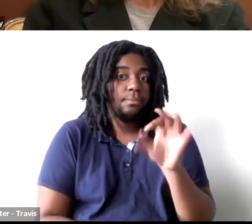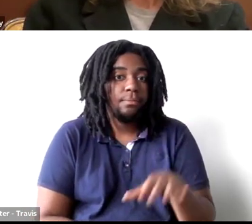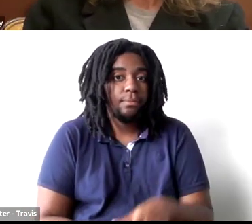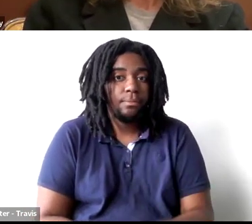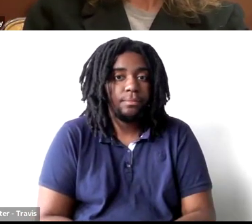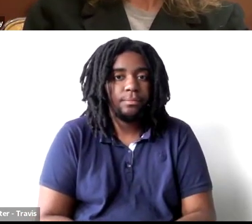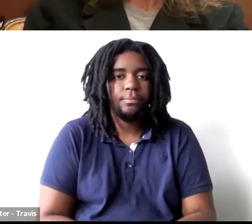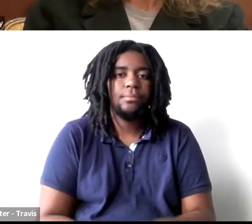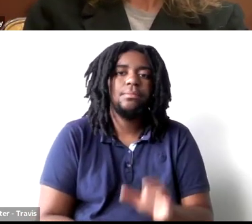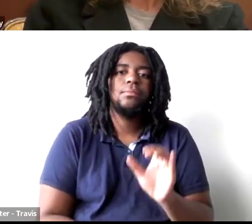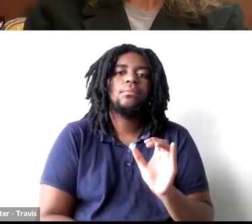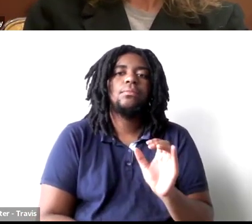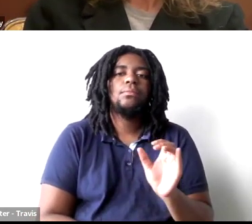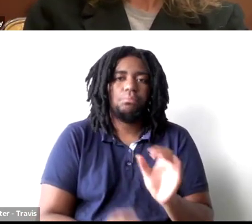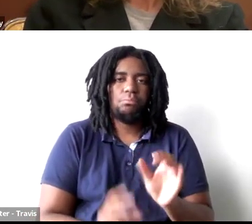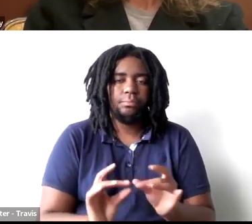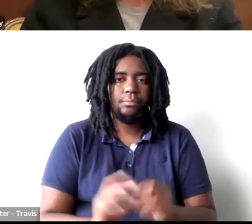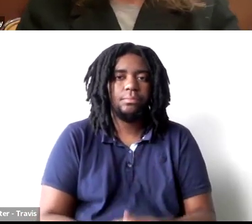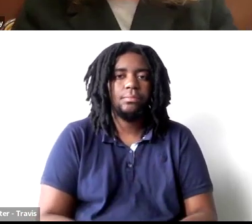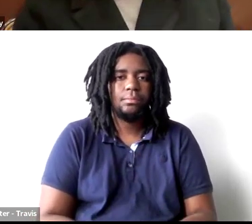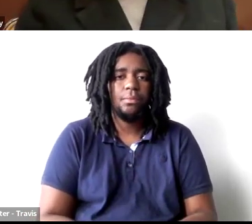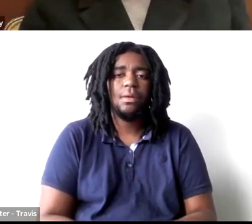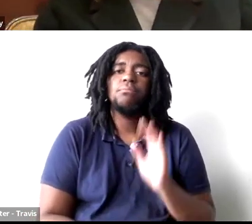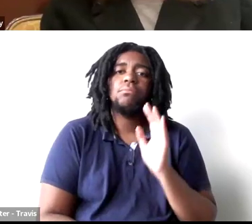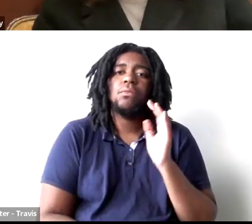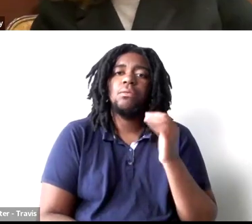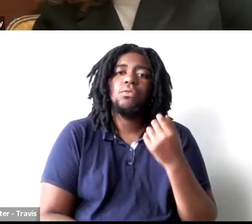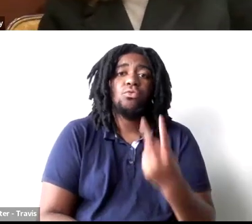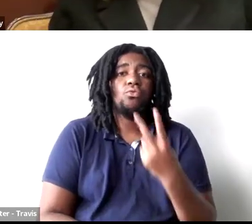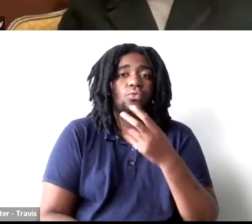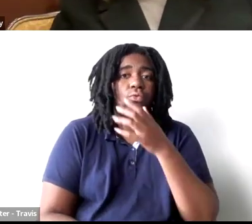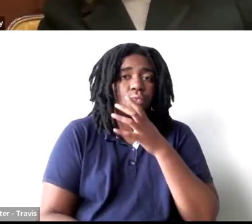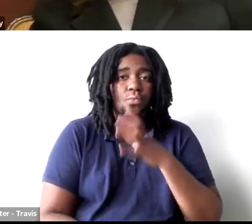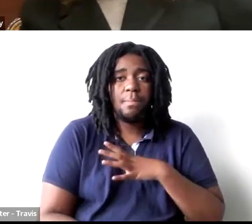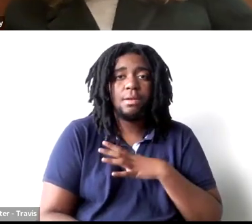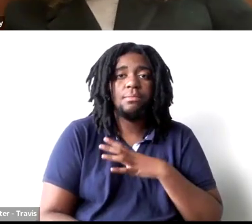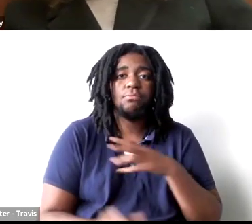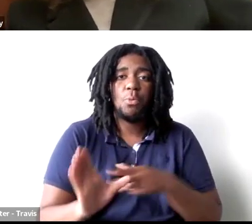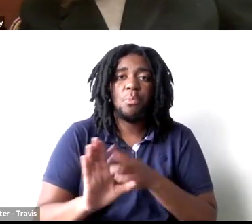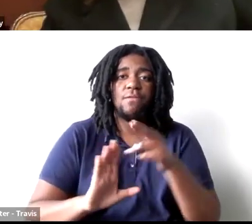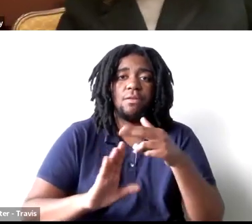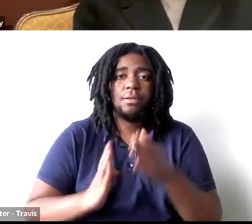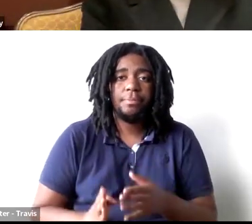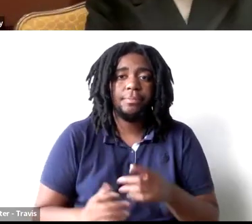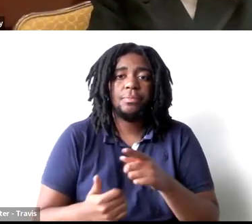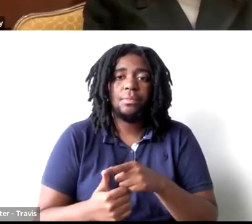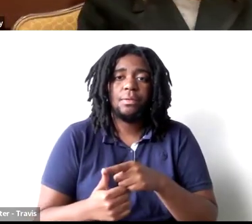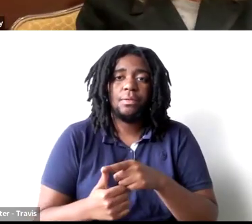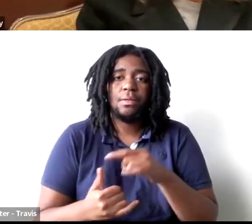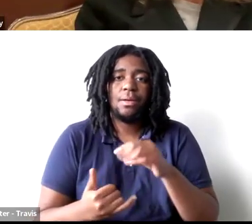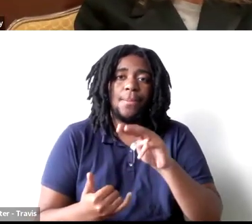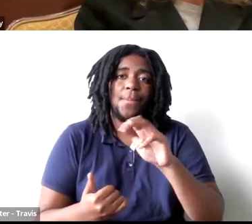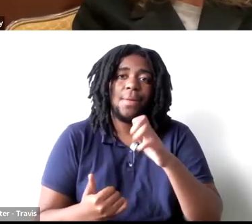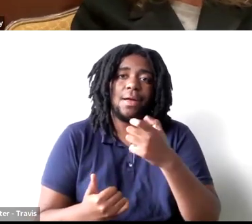cutters at Peale's museum that Charles Coleman Sellers mentions, two women, one named Meigs, Meigs, and the other I don't